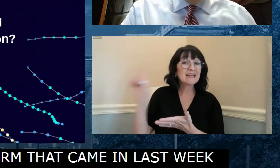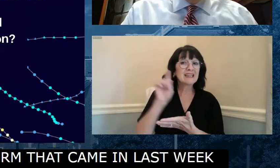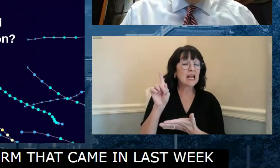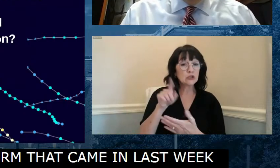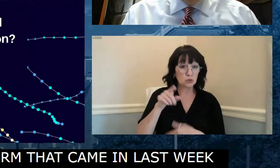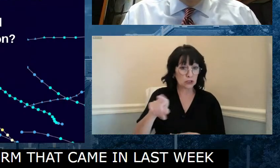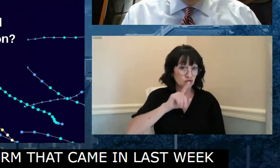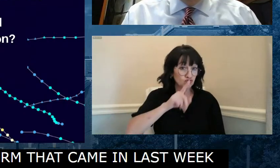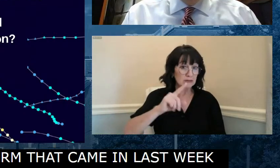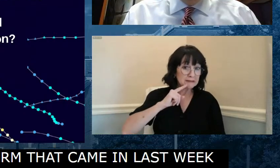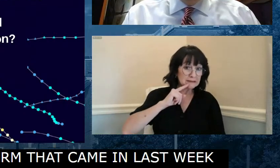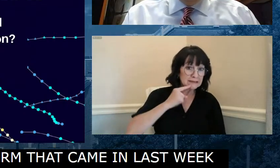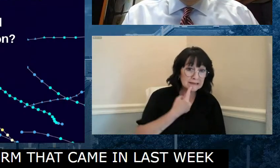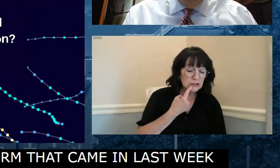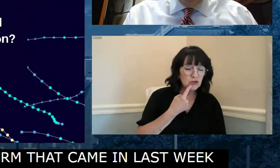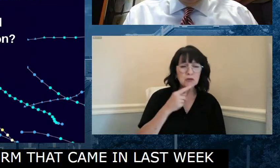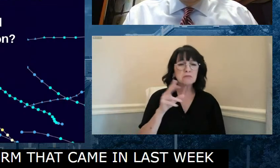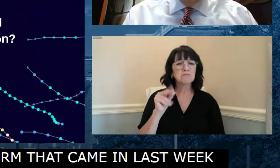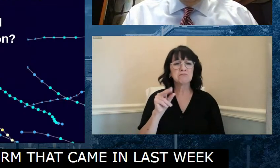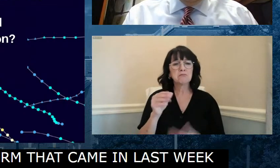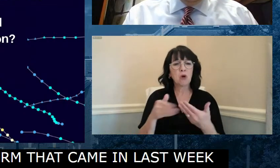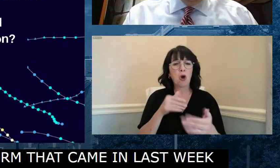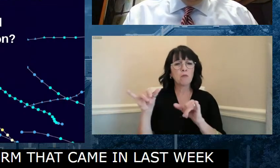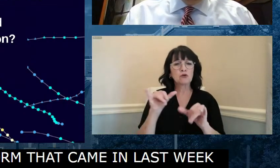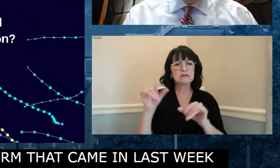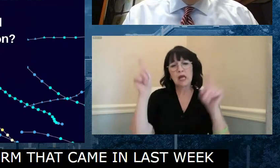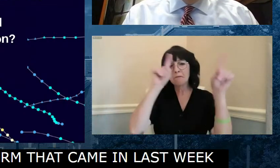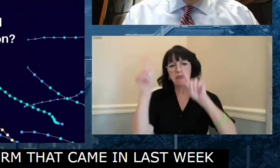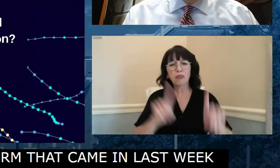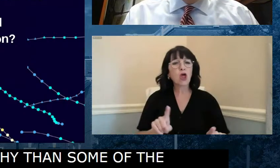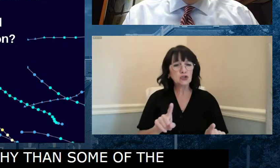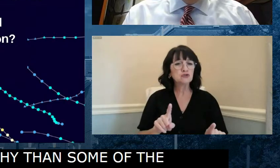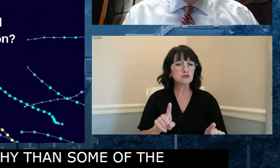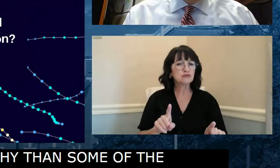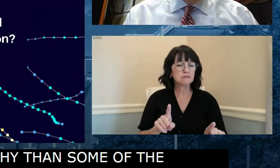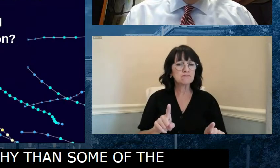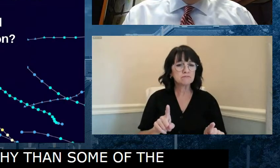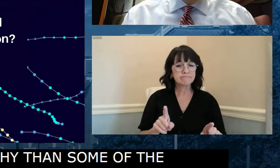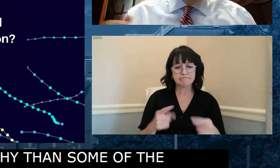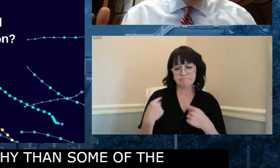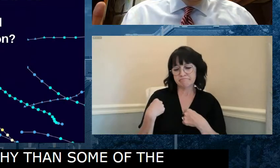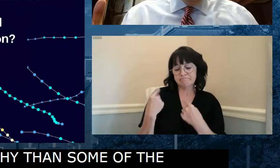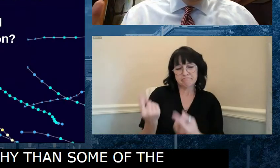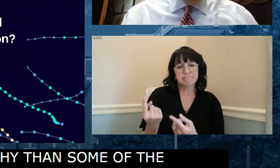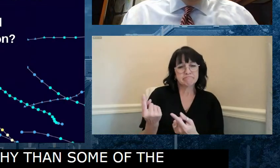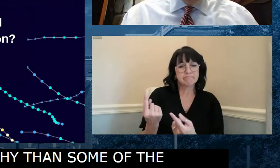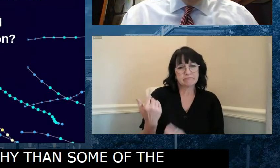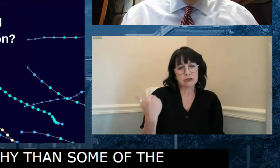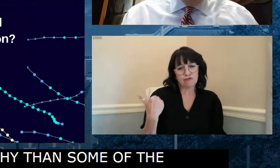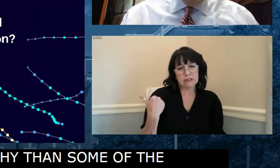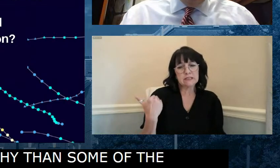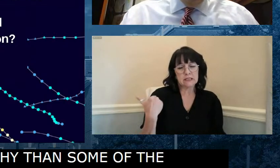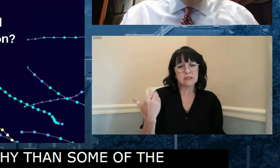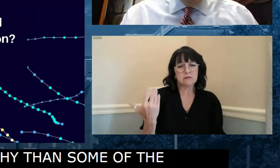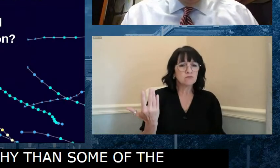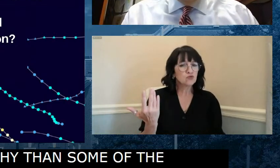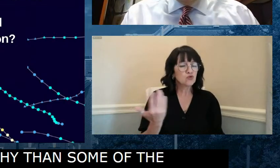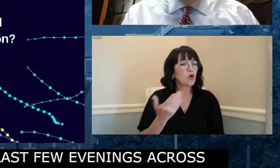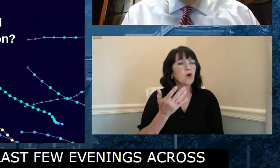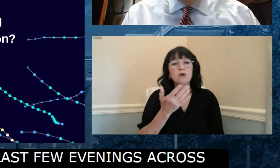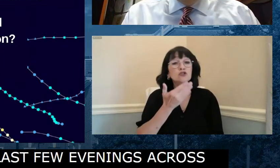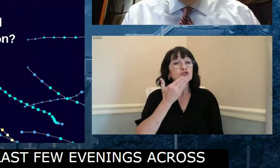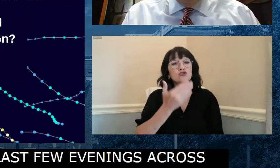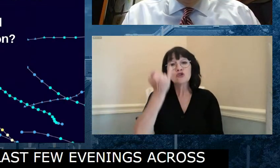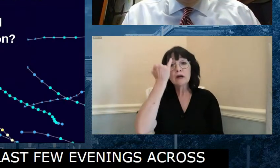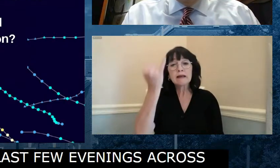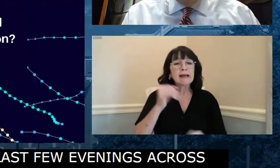newsworthy than some of the thunderstorms we've had, or severe thunderstorms we've had in the last few evenings across the state. So, stay informed. And then the